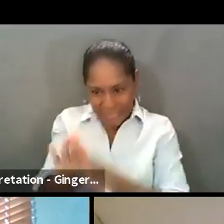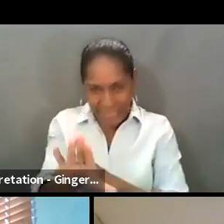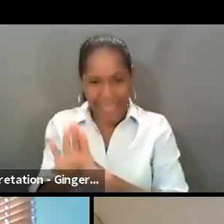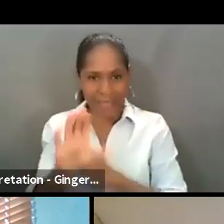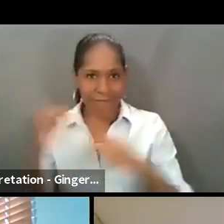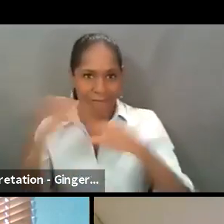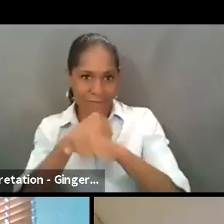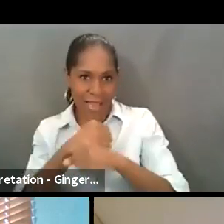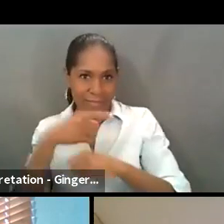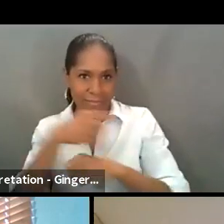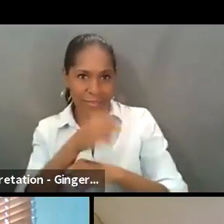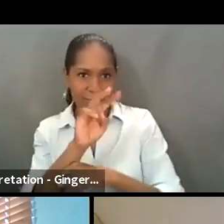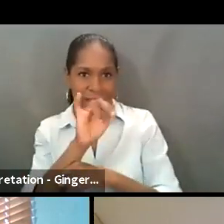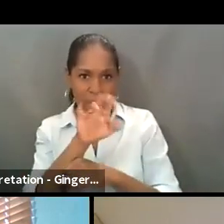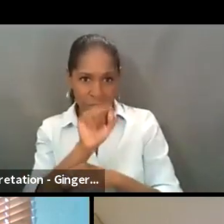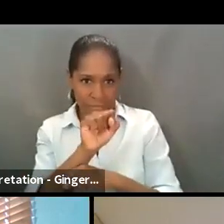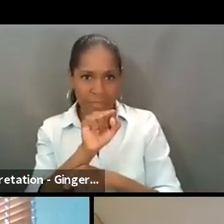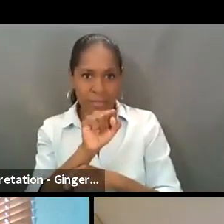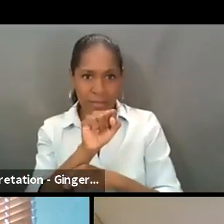Joe's, you can reach your goal.